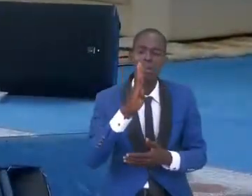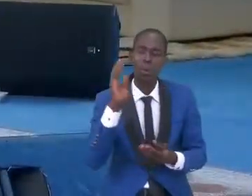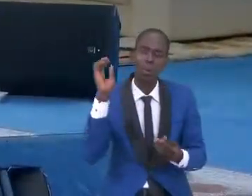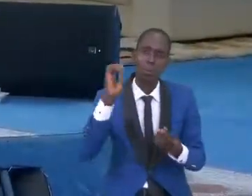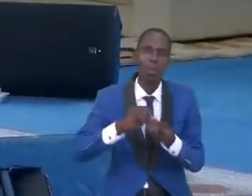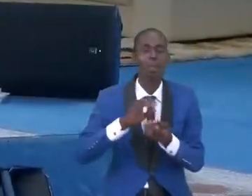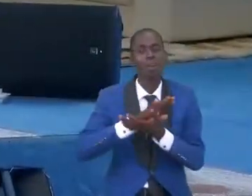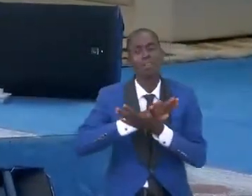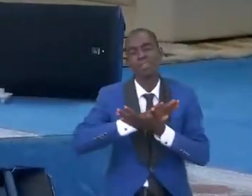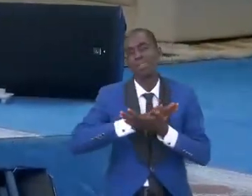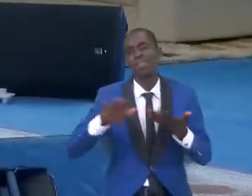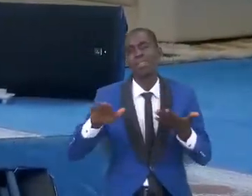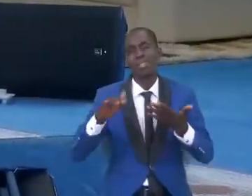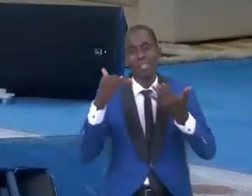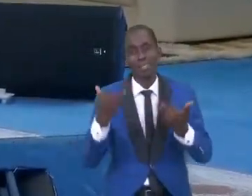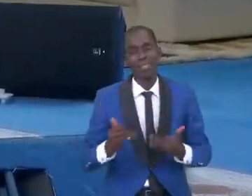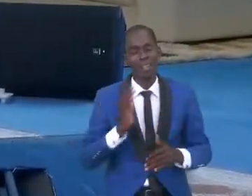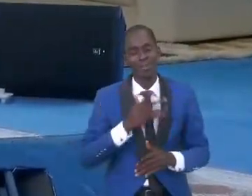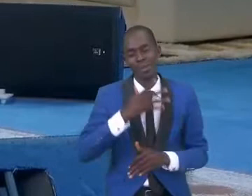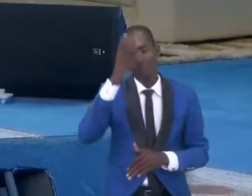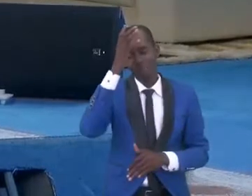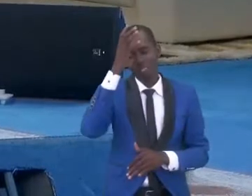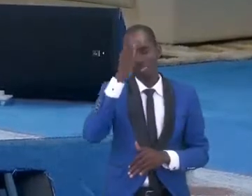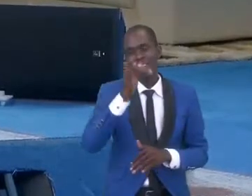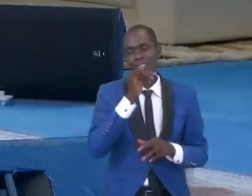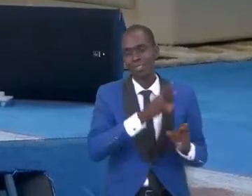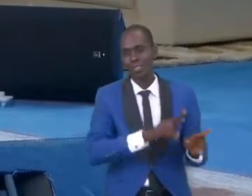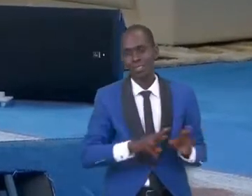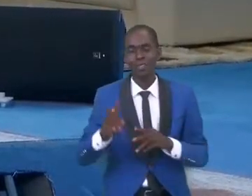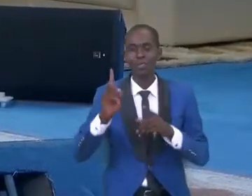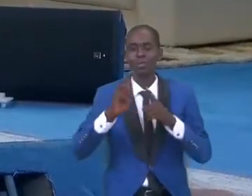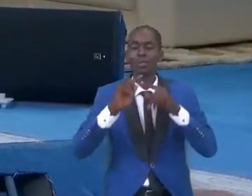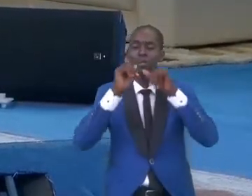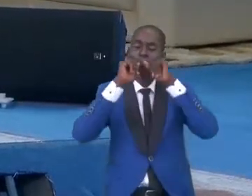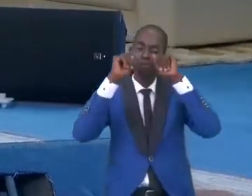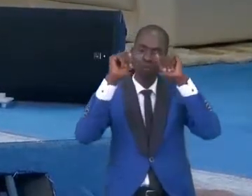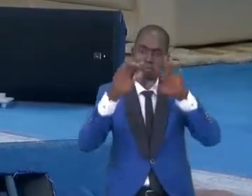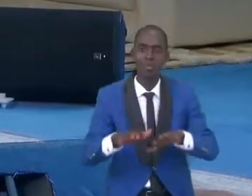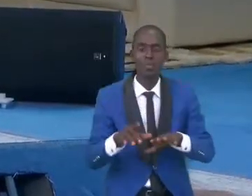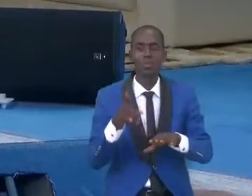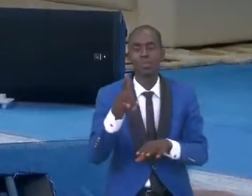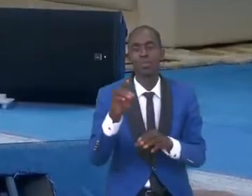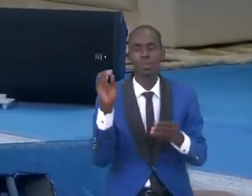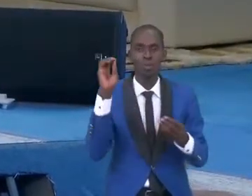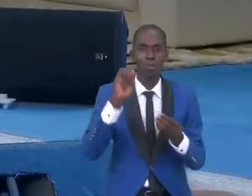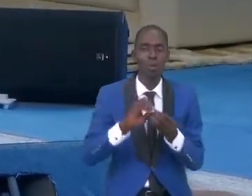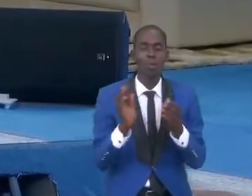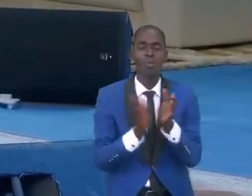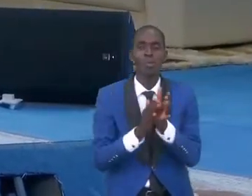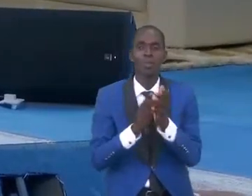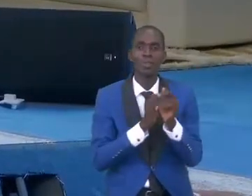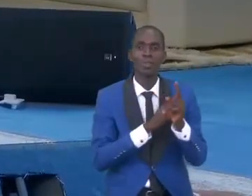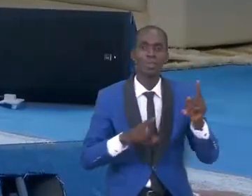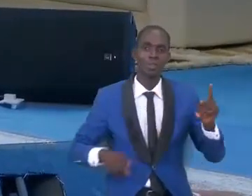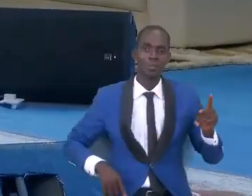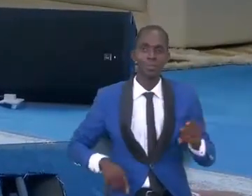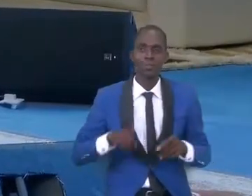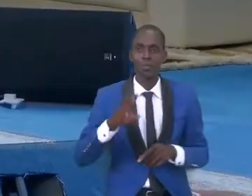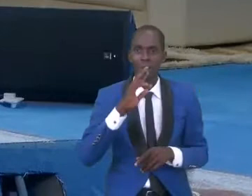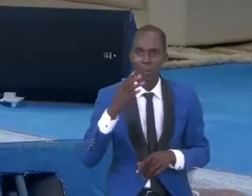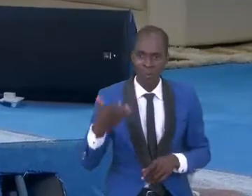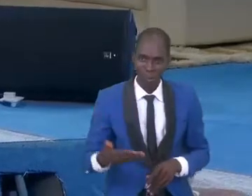Pastor W.F. Kumuyi, who will declare extra for us tonight. Praise the Lord. You are welcome,